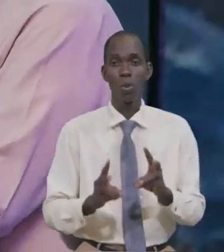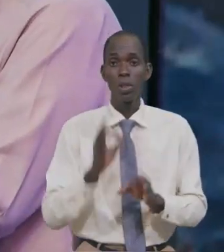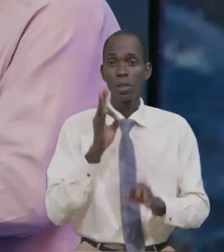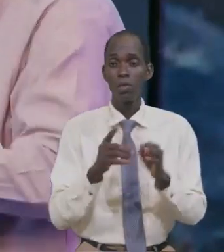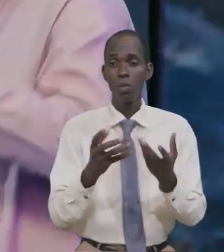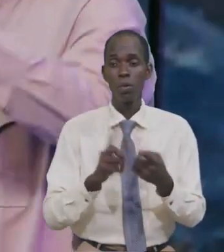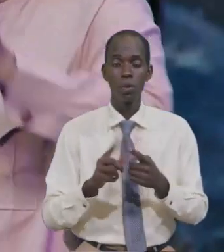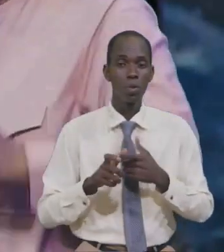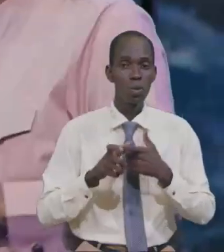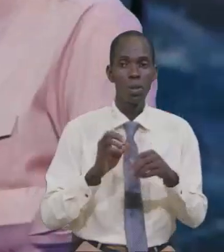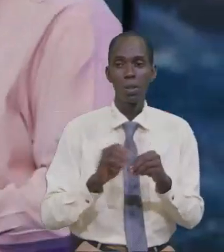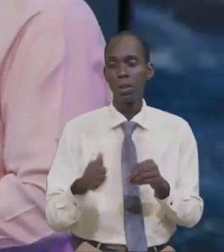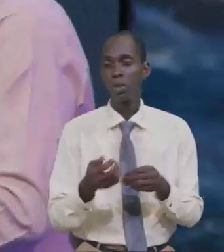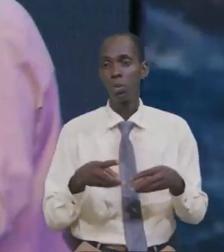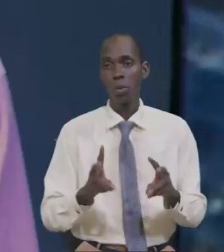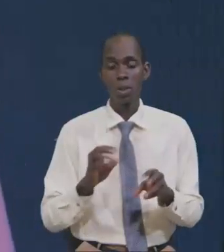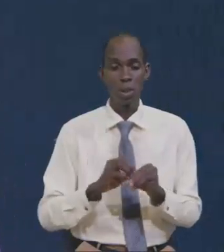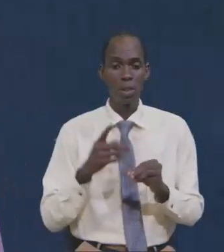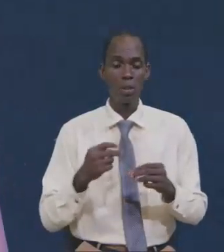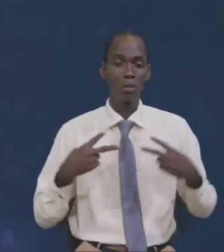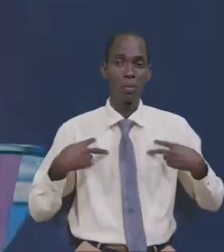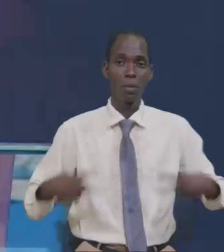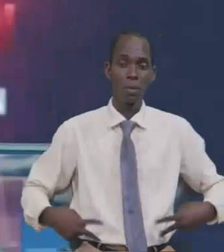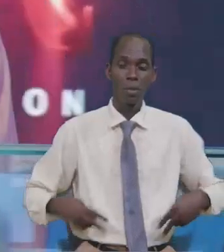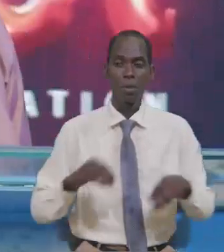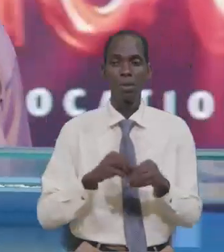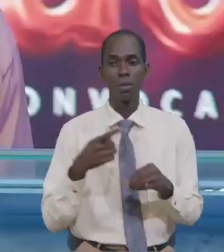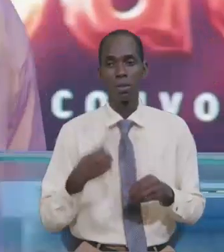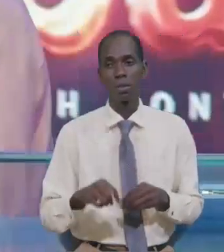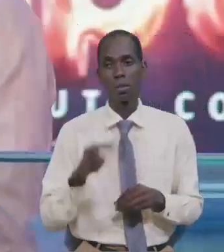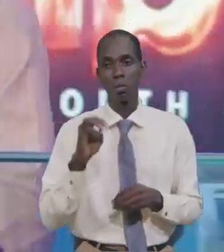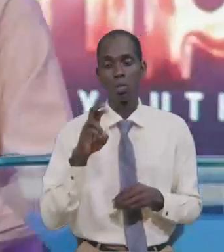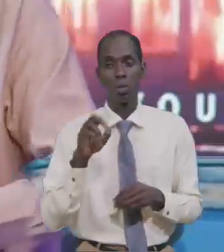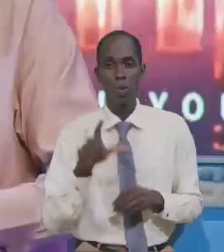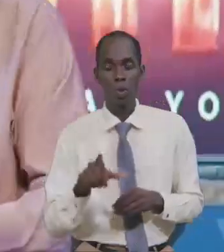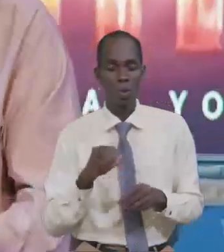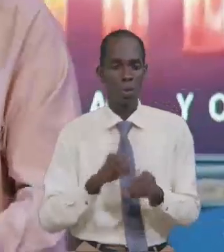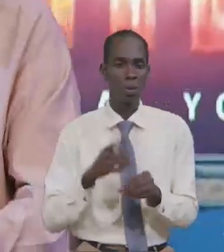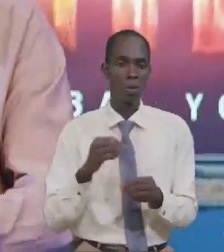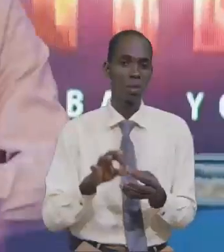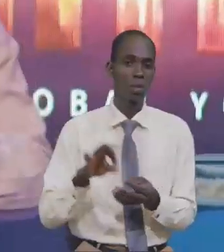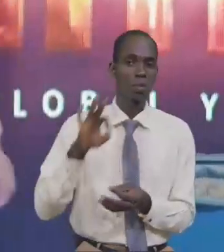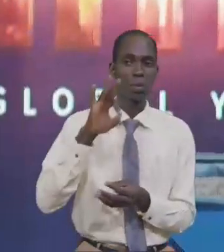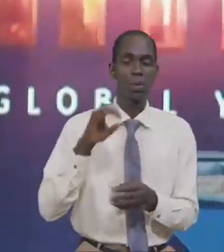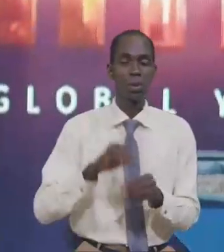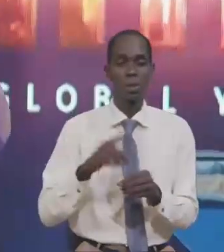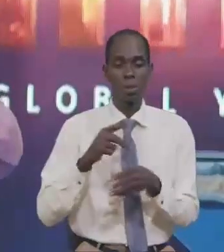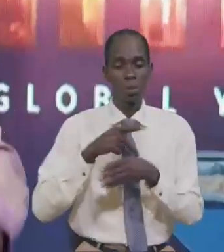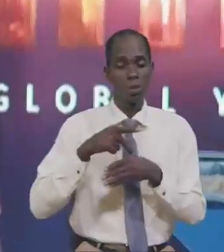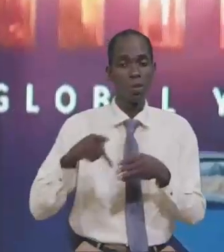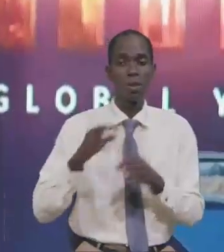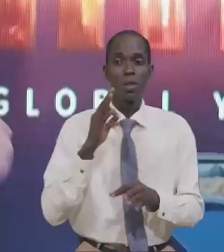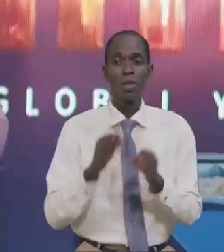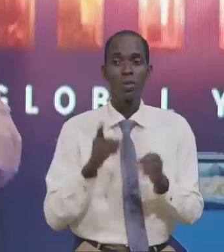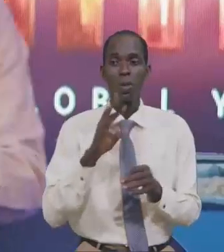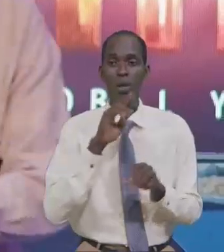the profession, if you're going to run, you have to use the legs that God has